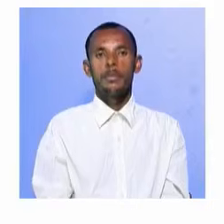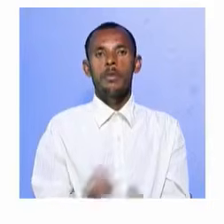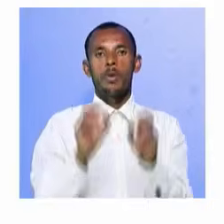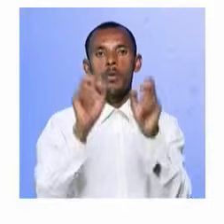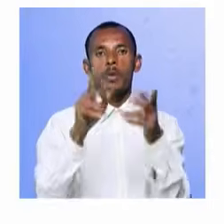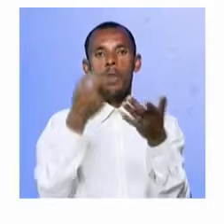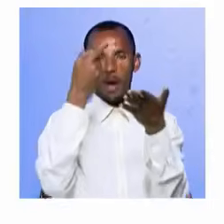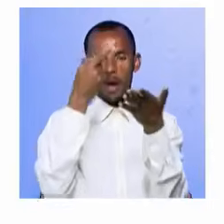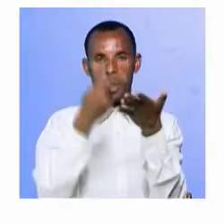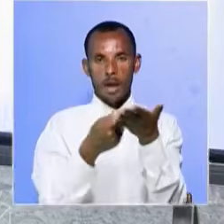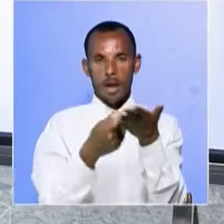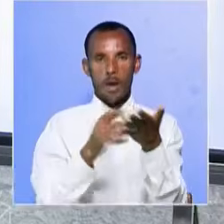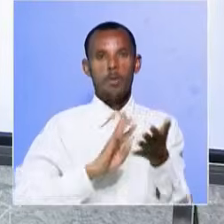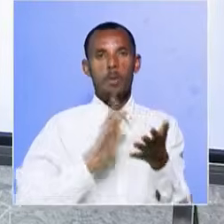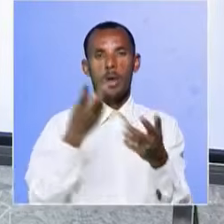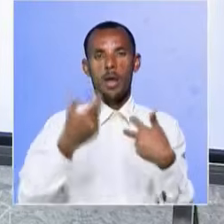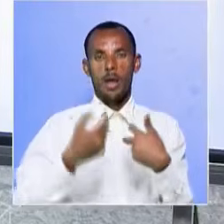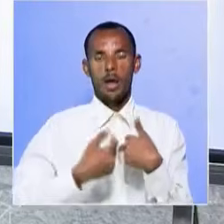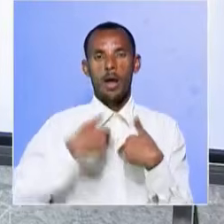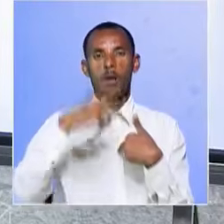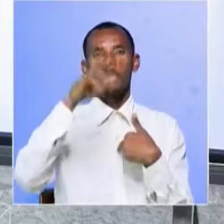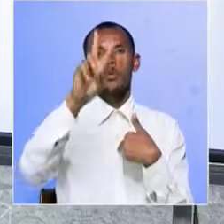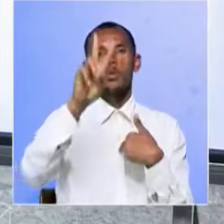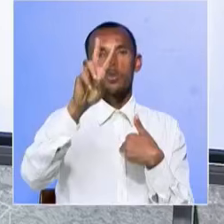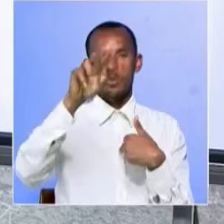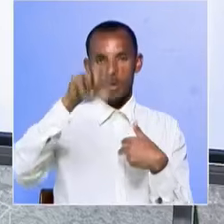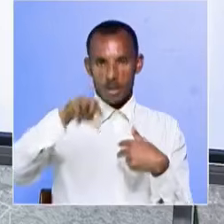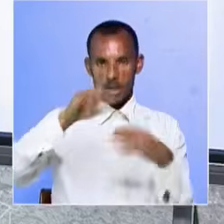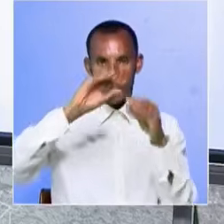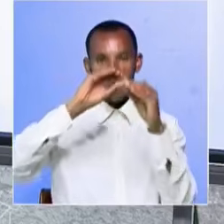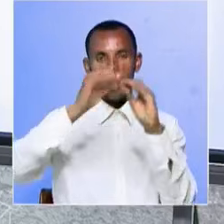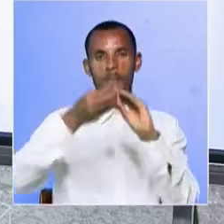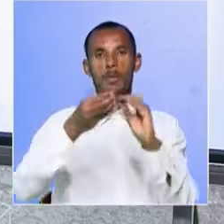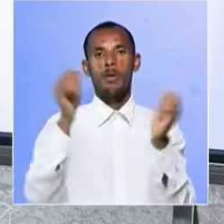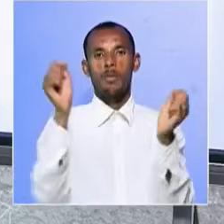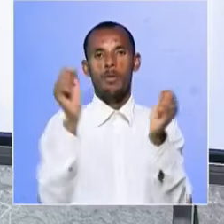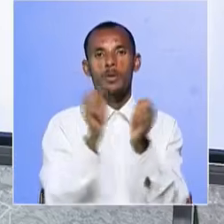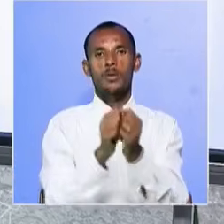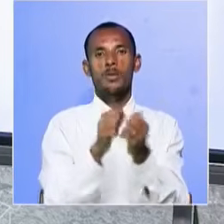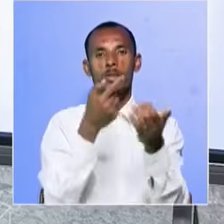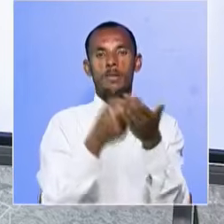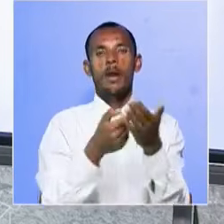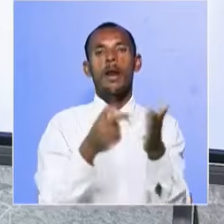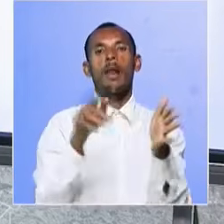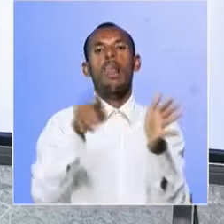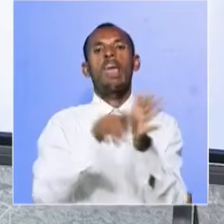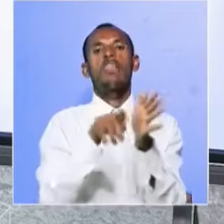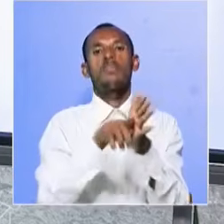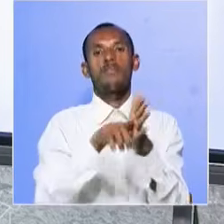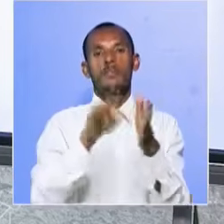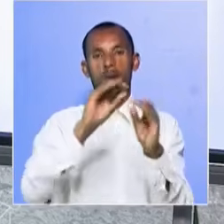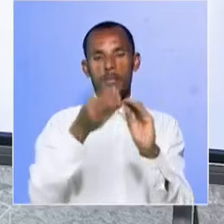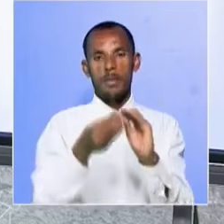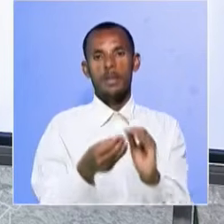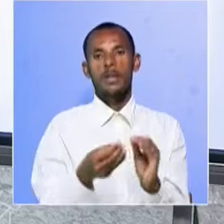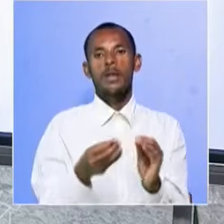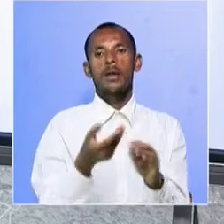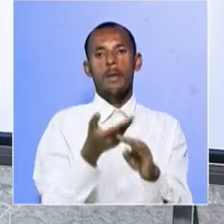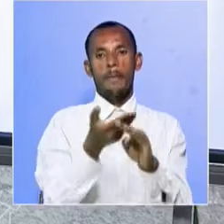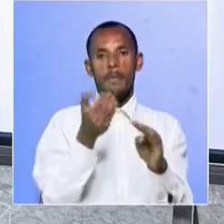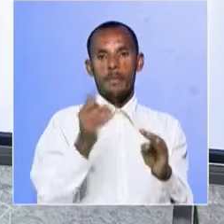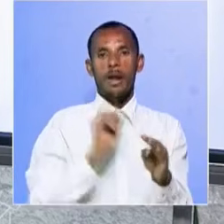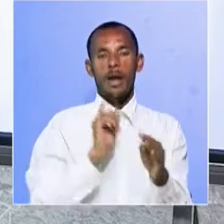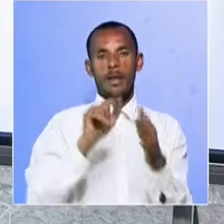Okay, here we have two rational numbers. Both of them are negative. So before